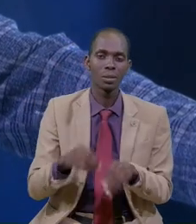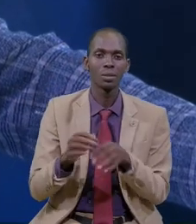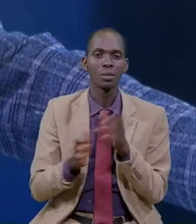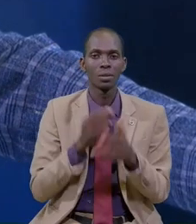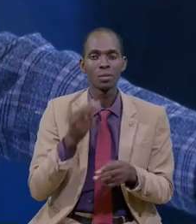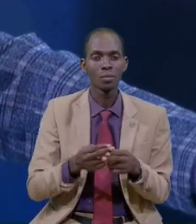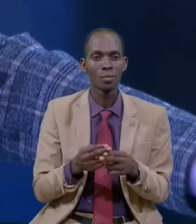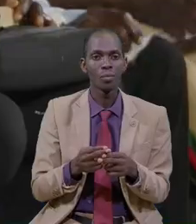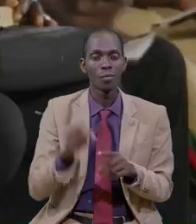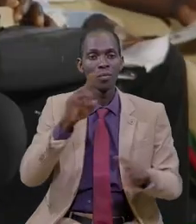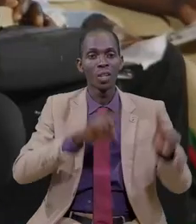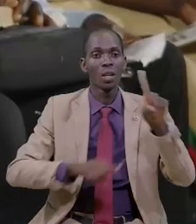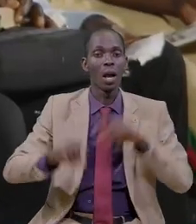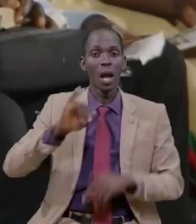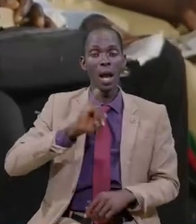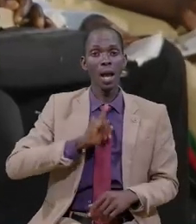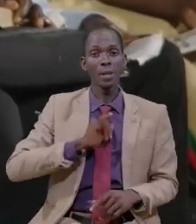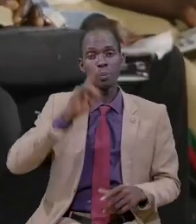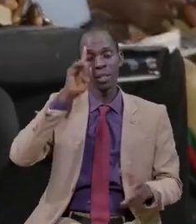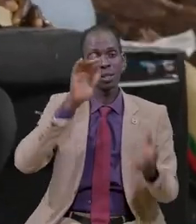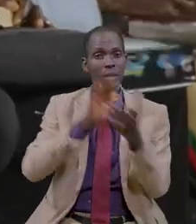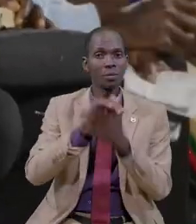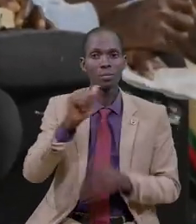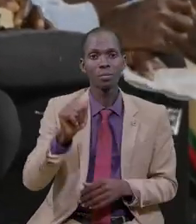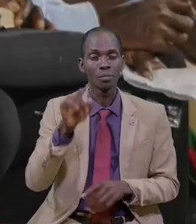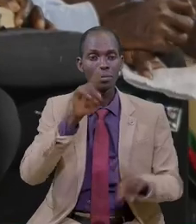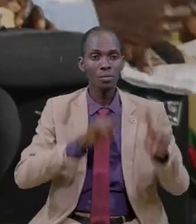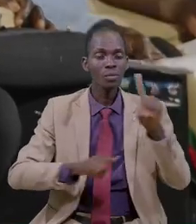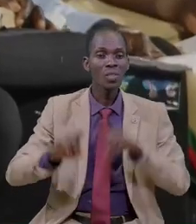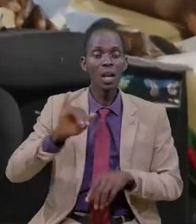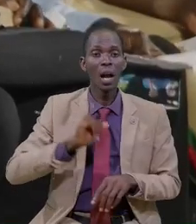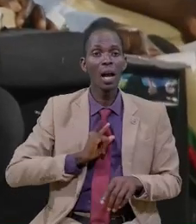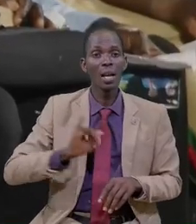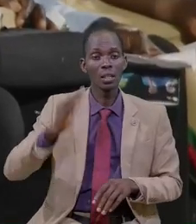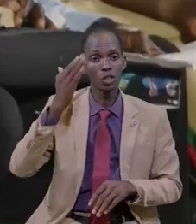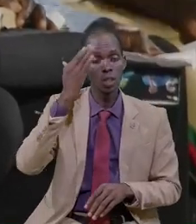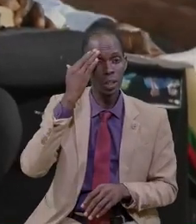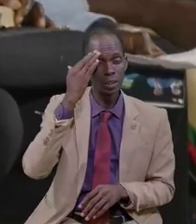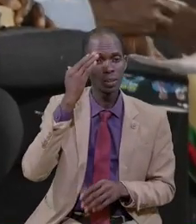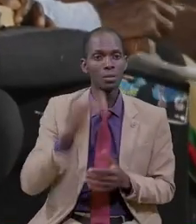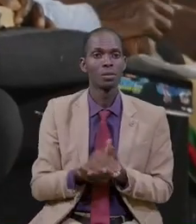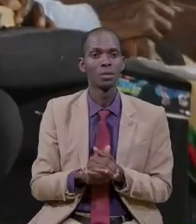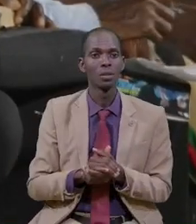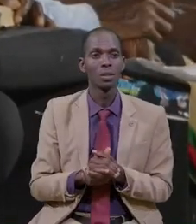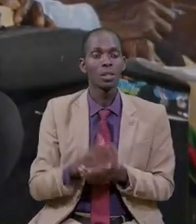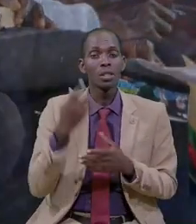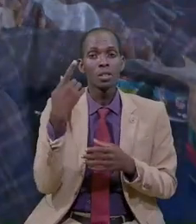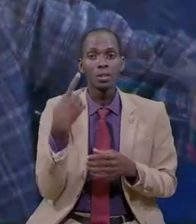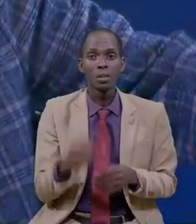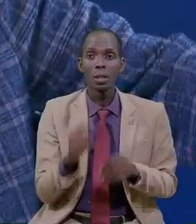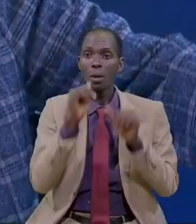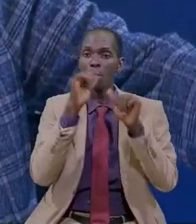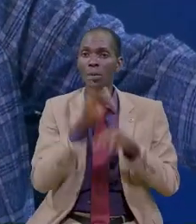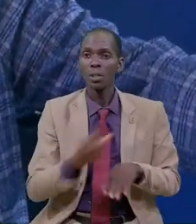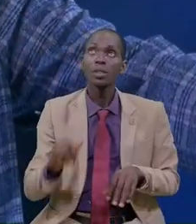I believe. Moi je crois. I acknowledge. Je reconnais. The blessing he brings to me